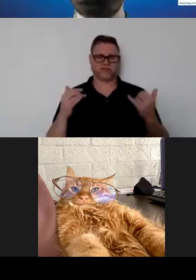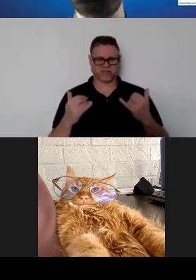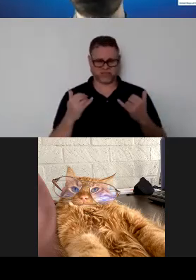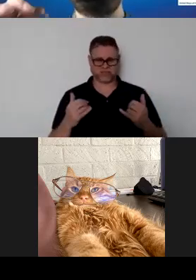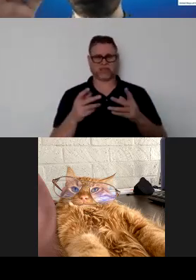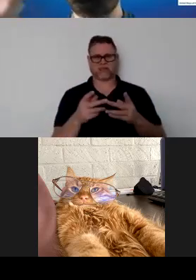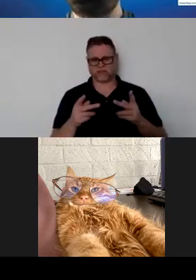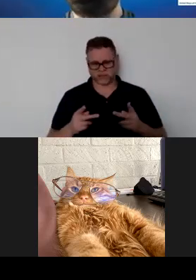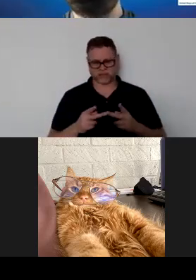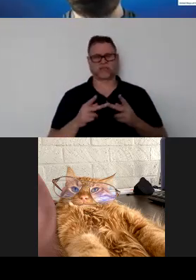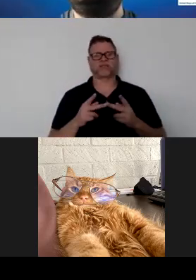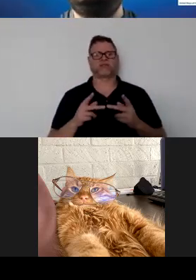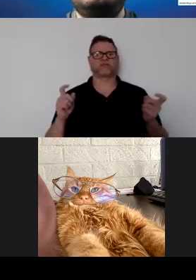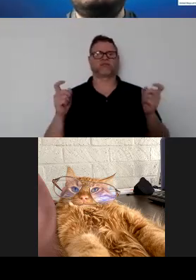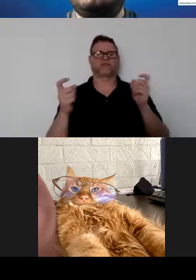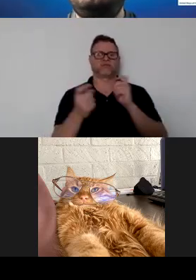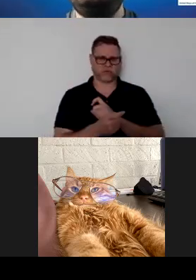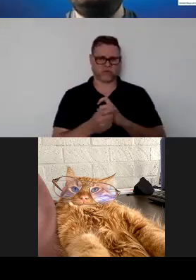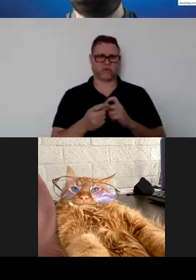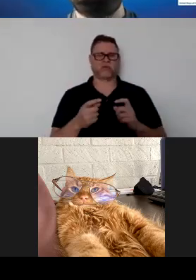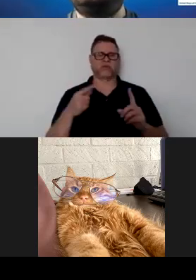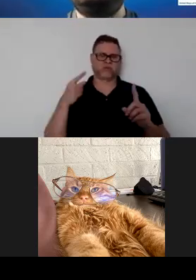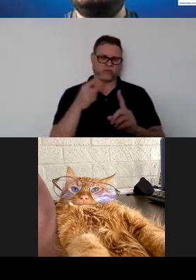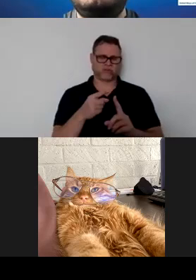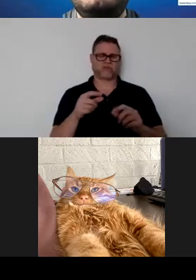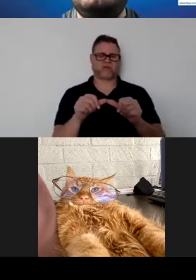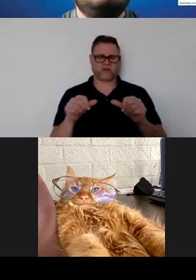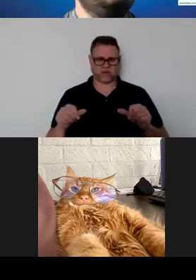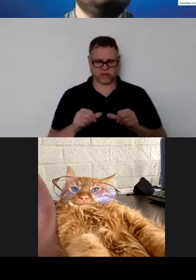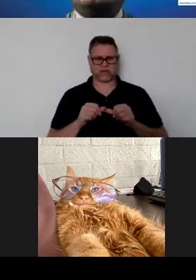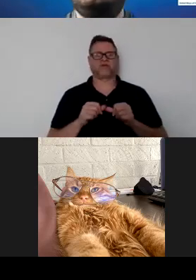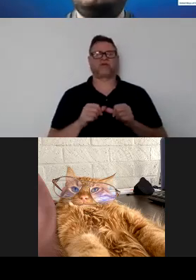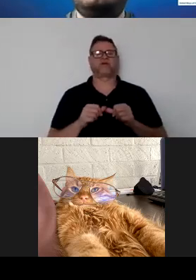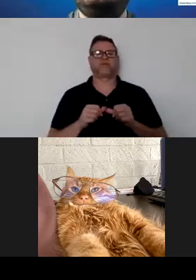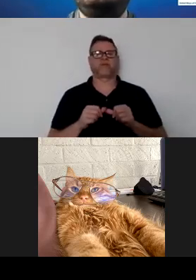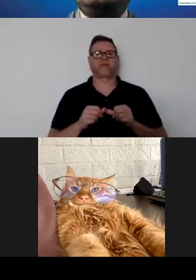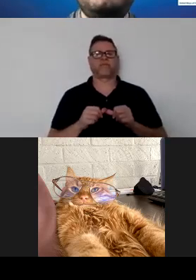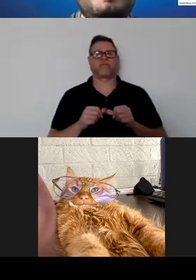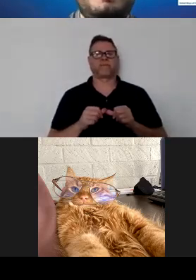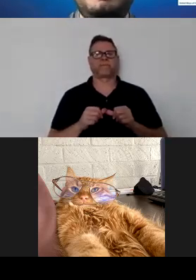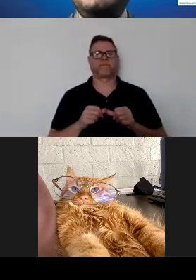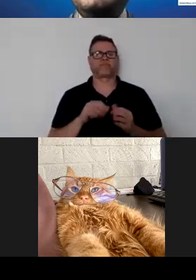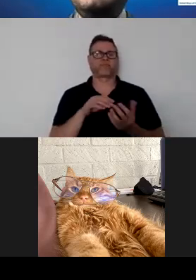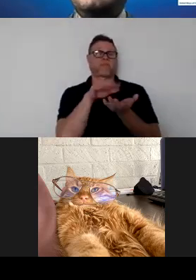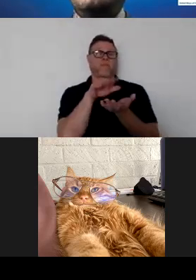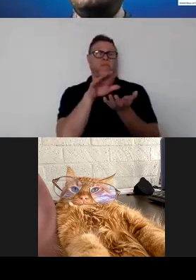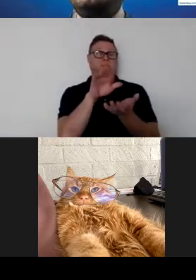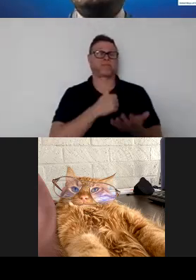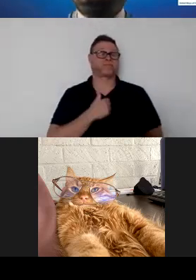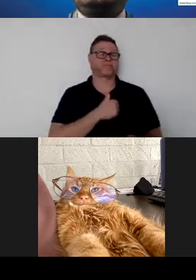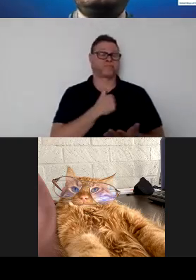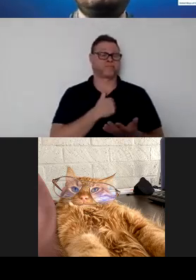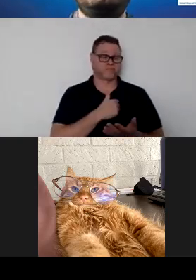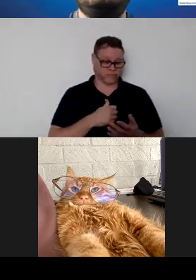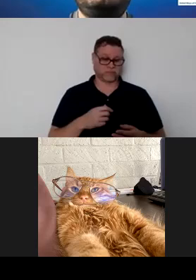whether that means, transforming a certain area or just creating one altogether. Sorry, dogs are barking.